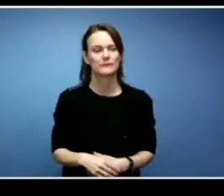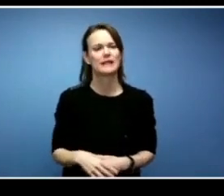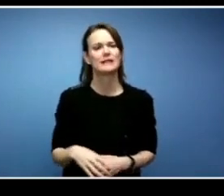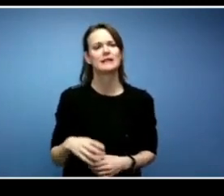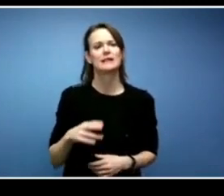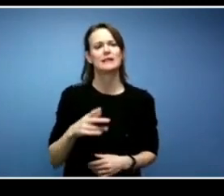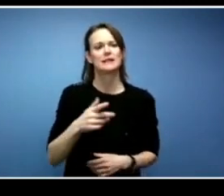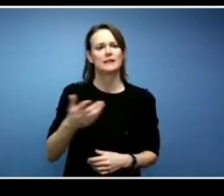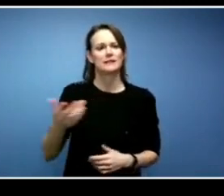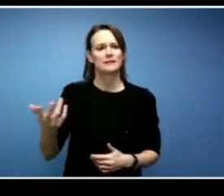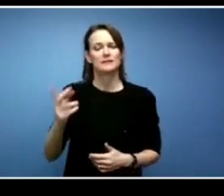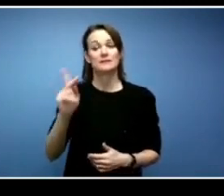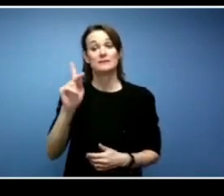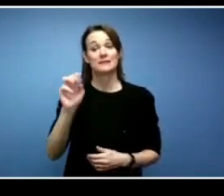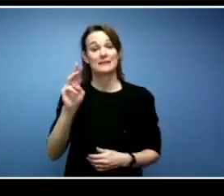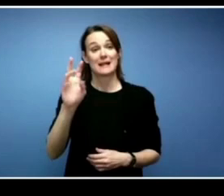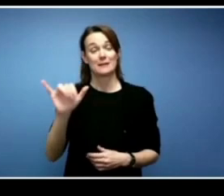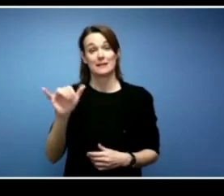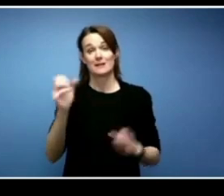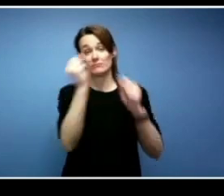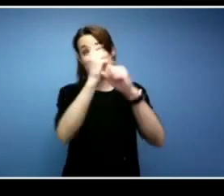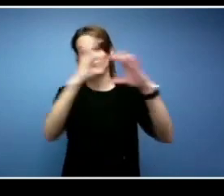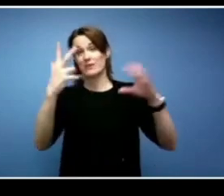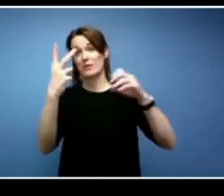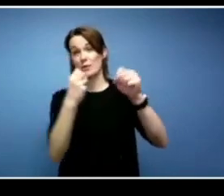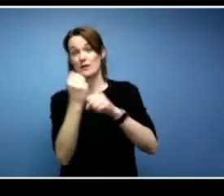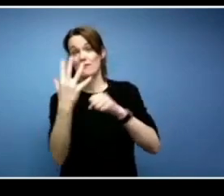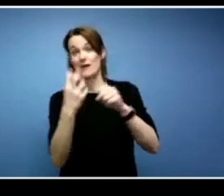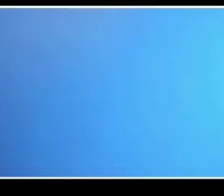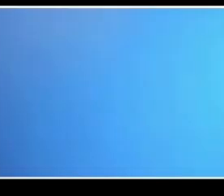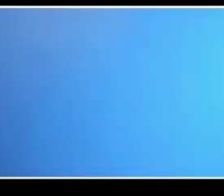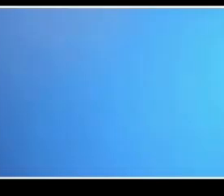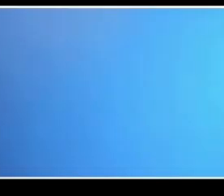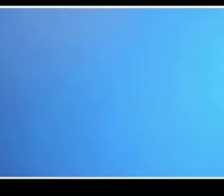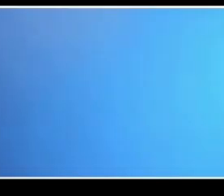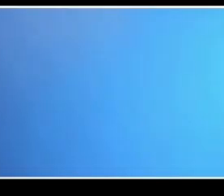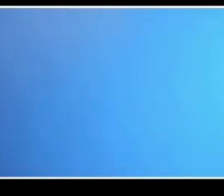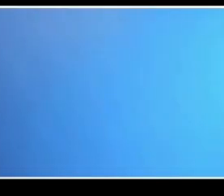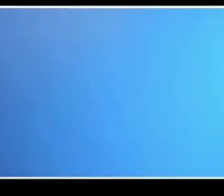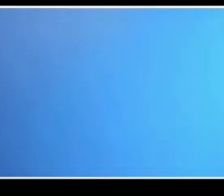questions. Kemi, where would you like to see your business in 3 to 5 years down the road?